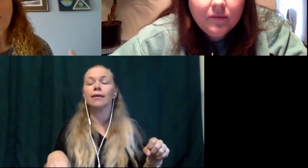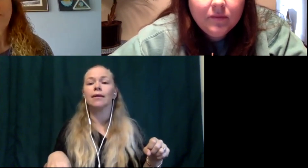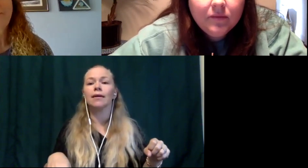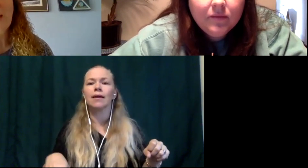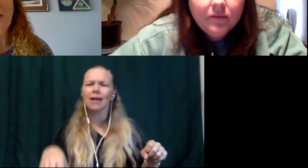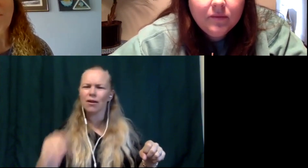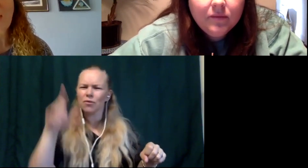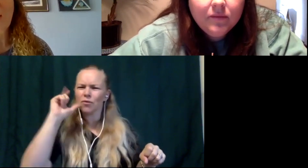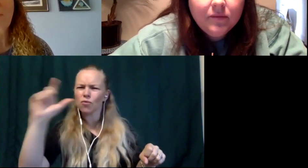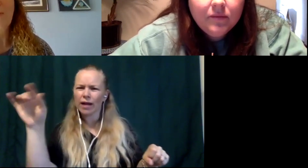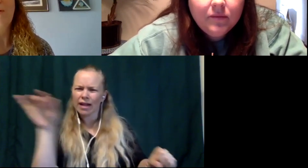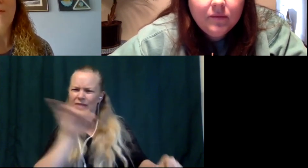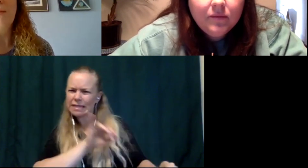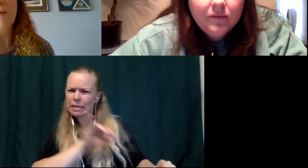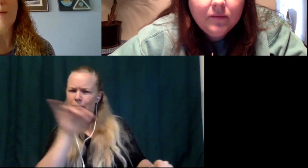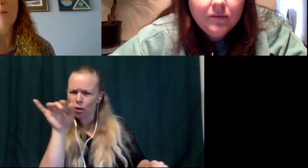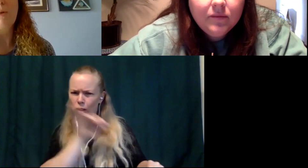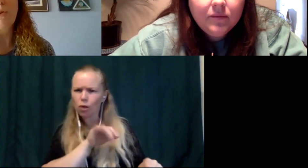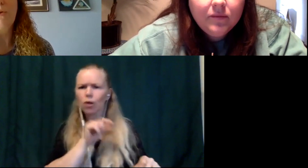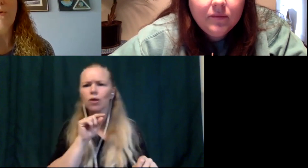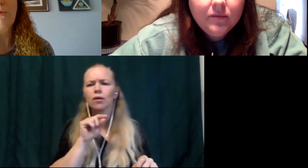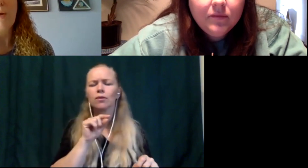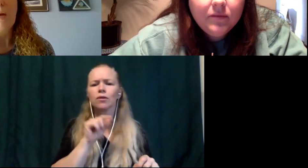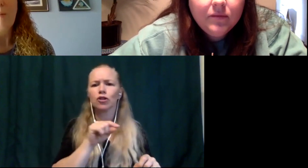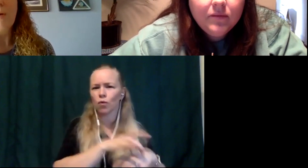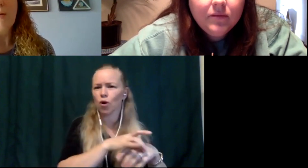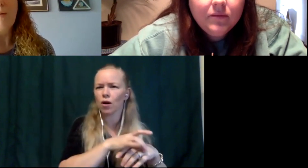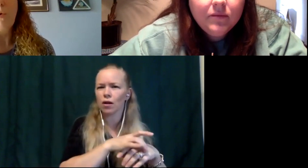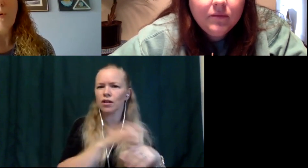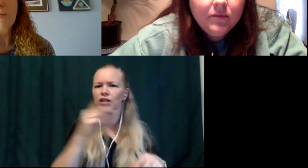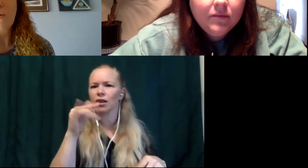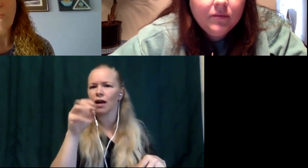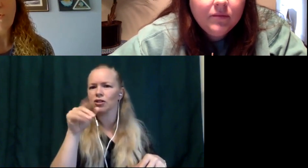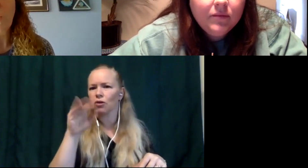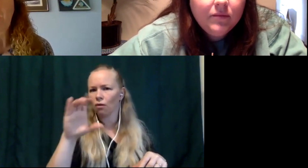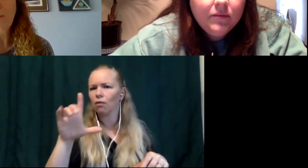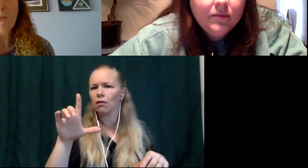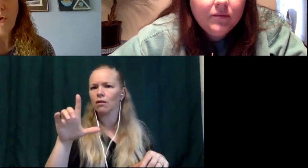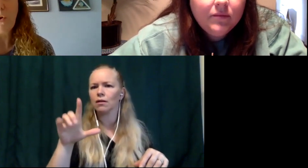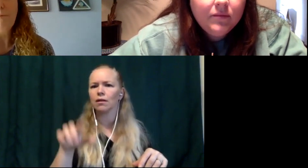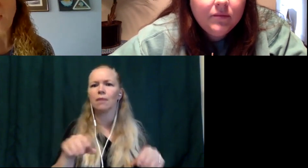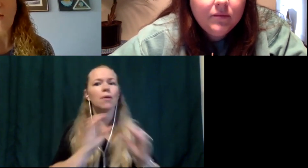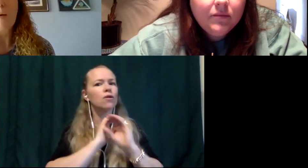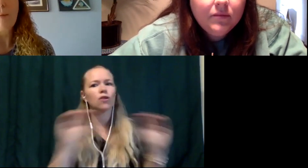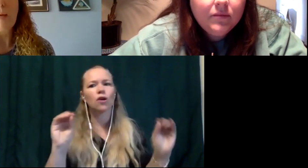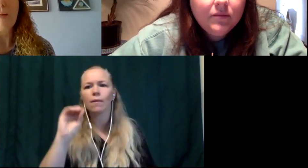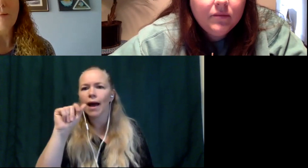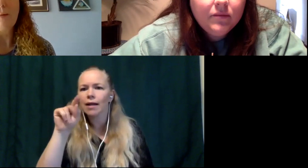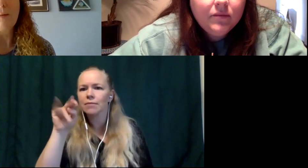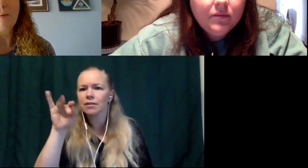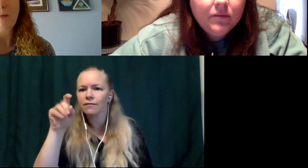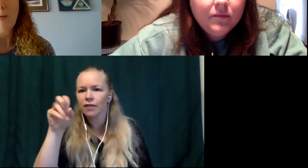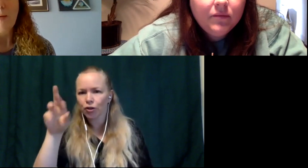geologic kind of makeup, similar to Earth, but of course with no atmosphere